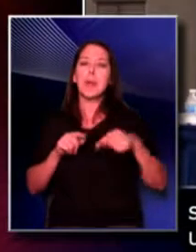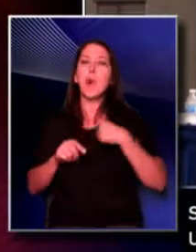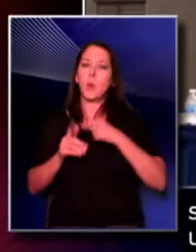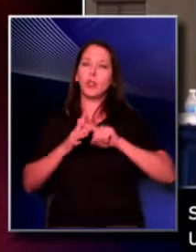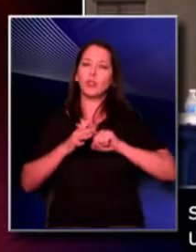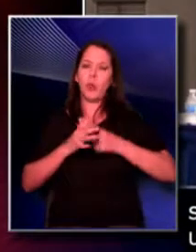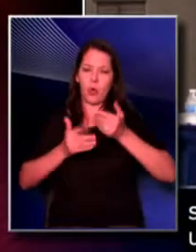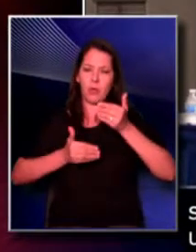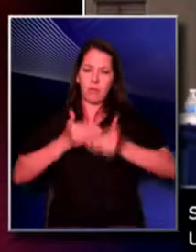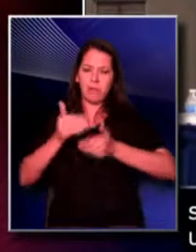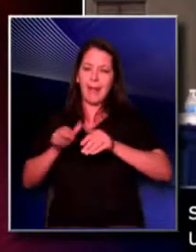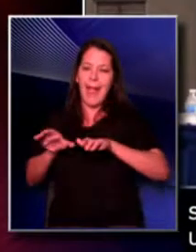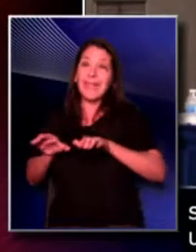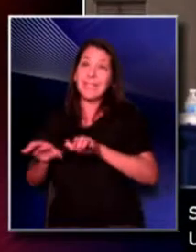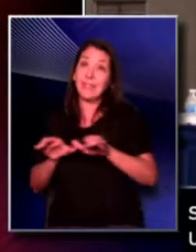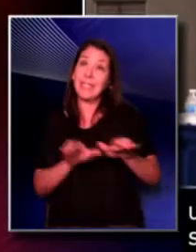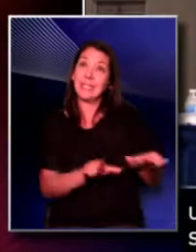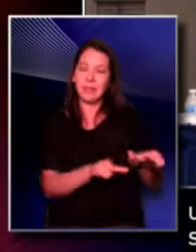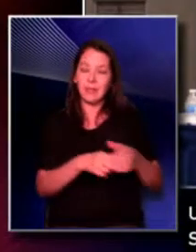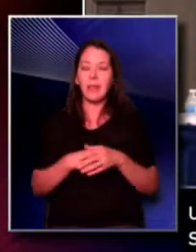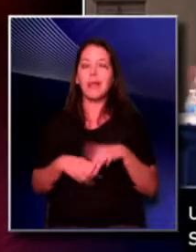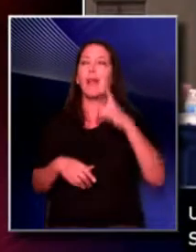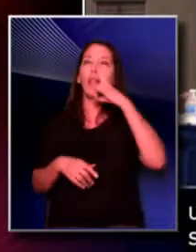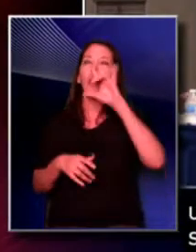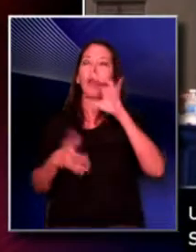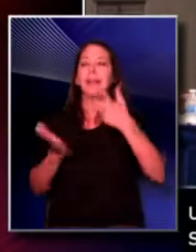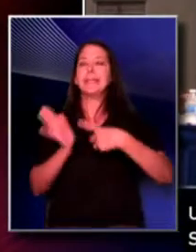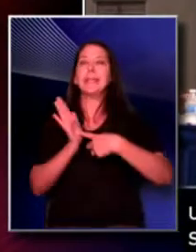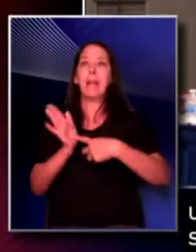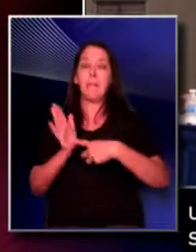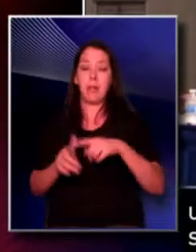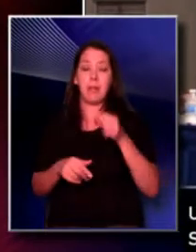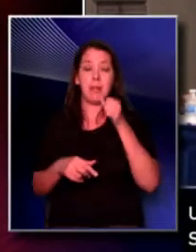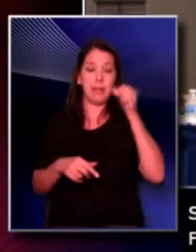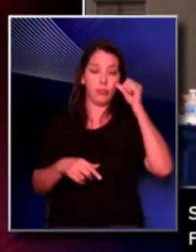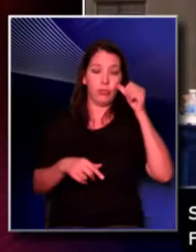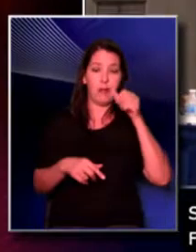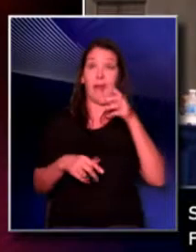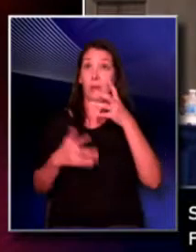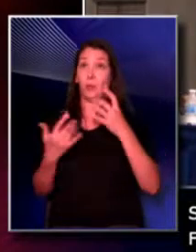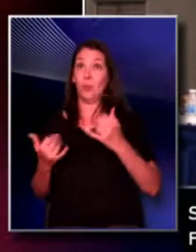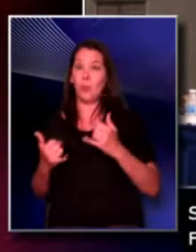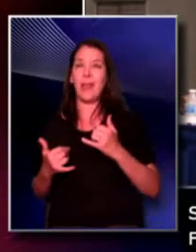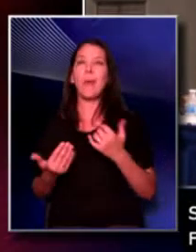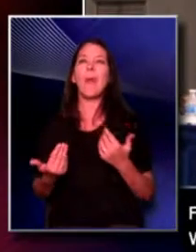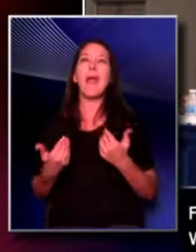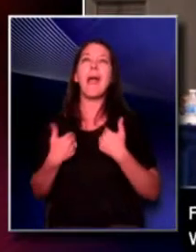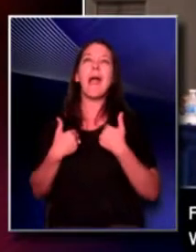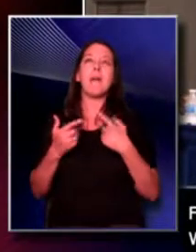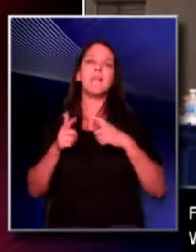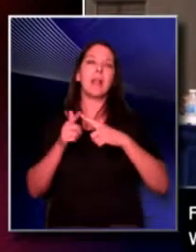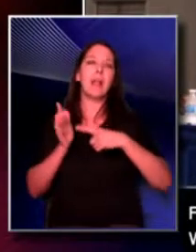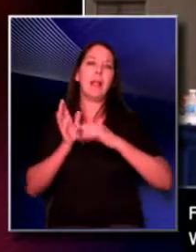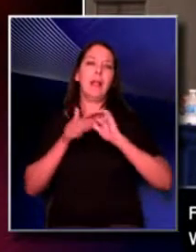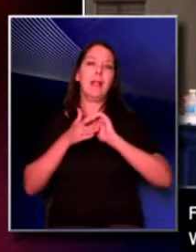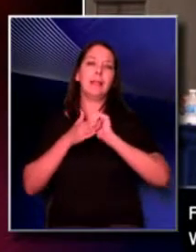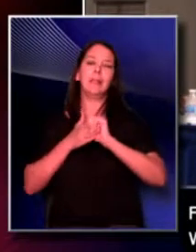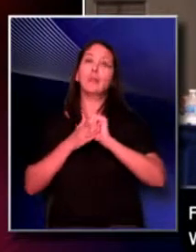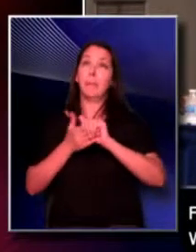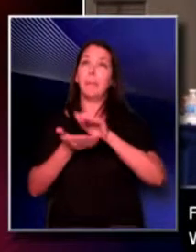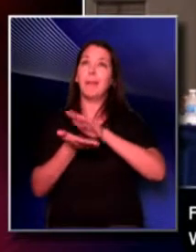some activities. For example, yesterday and today, we had what we called the Leadership